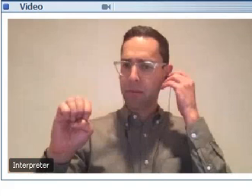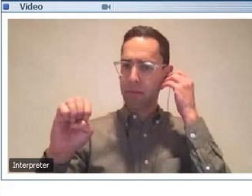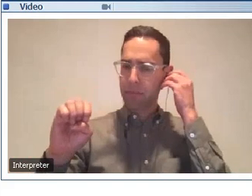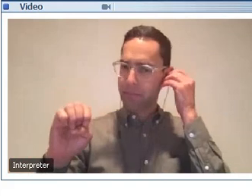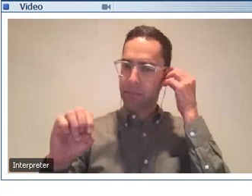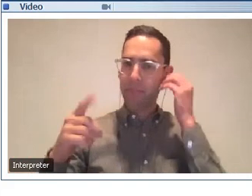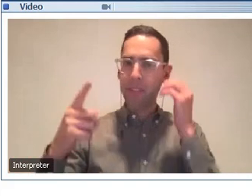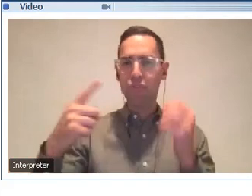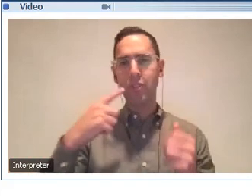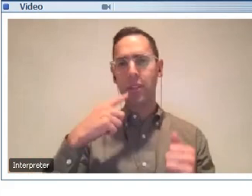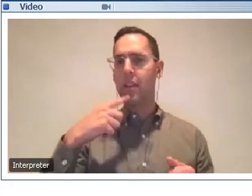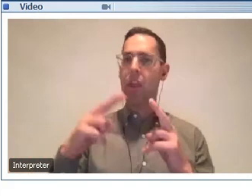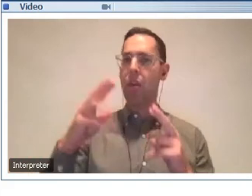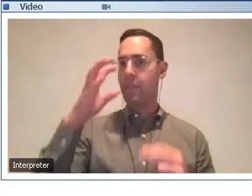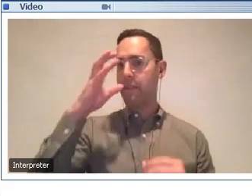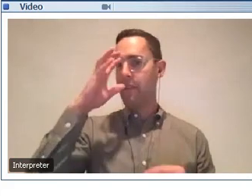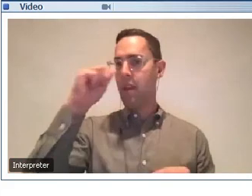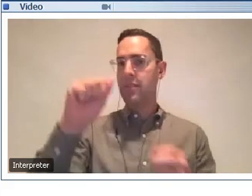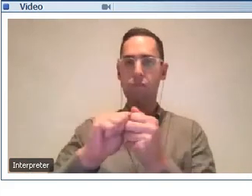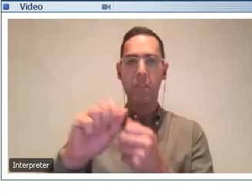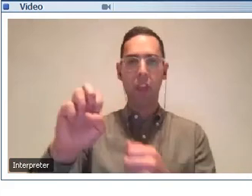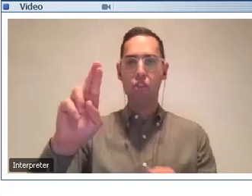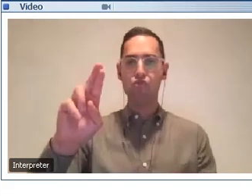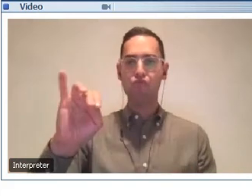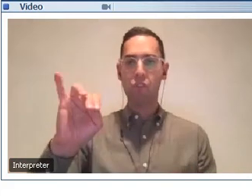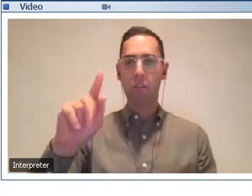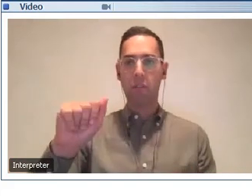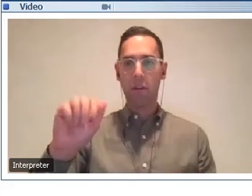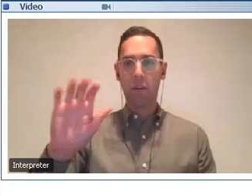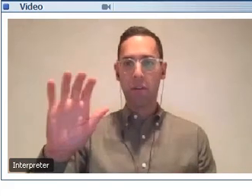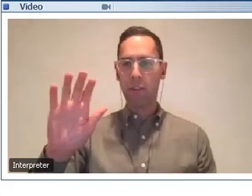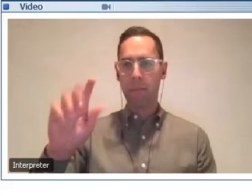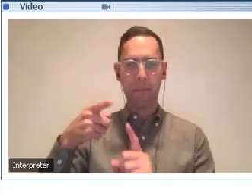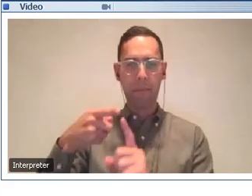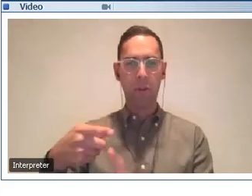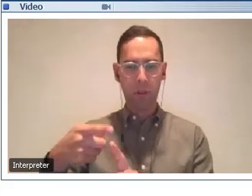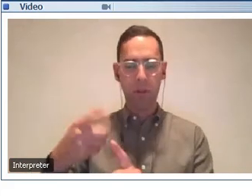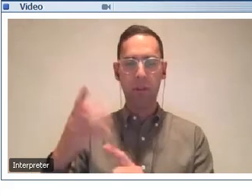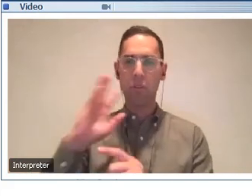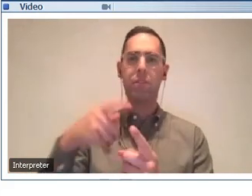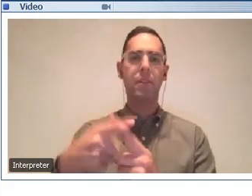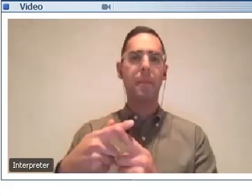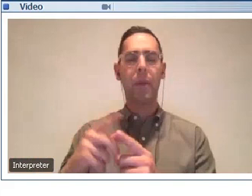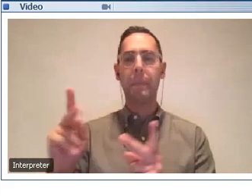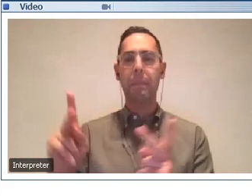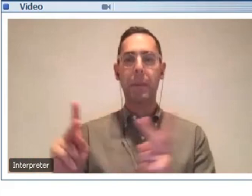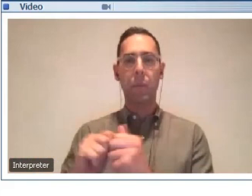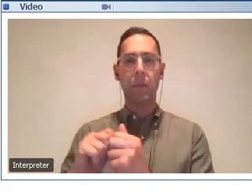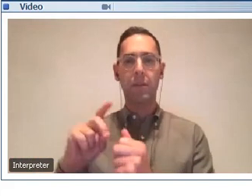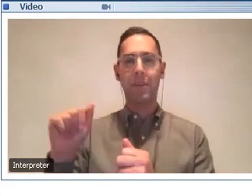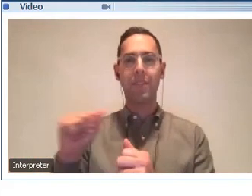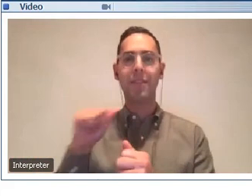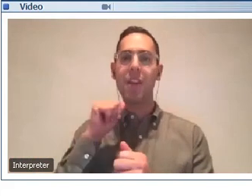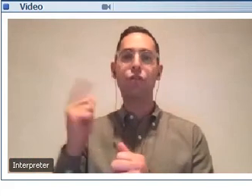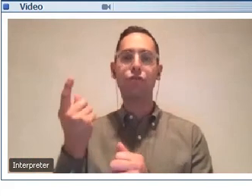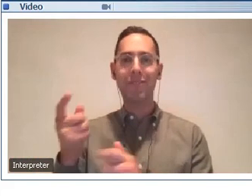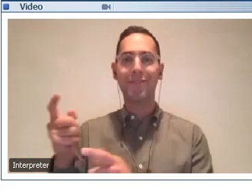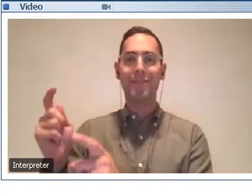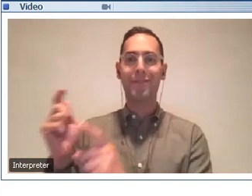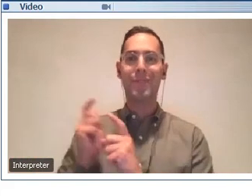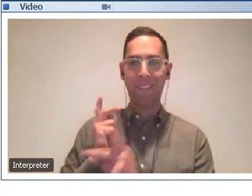that Erica made about folks with disabilities not only being the recipients, but also the providers of care, and how that